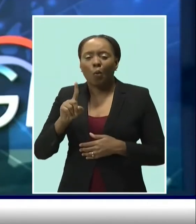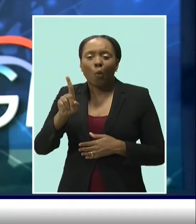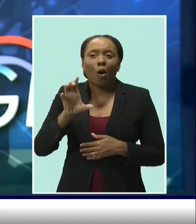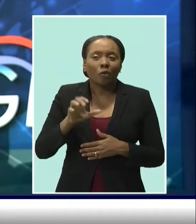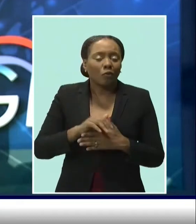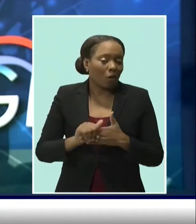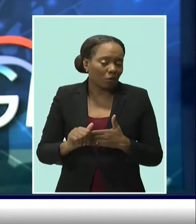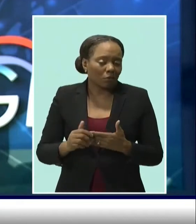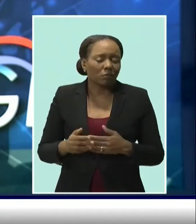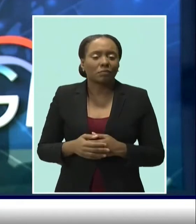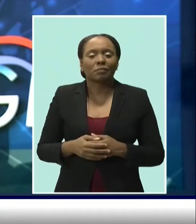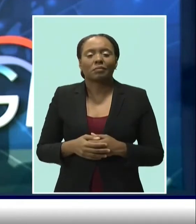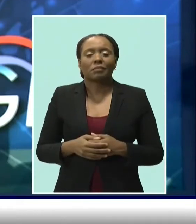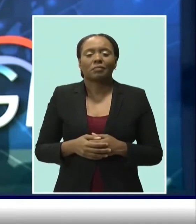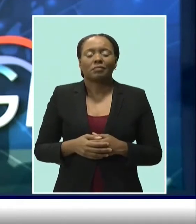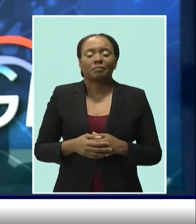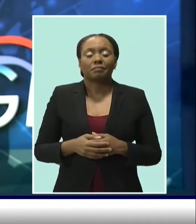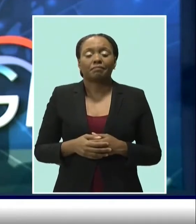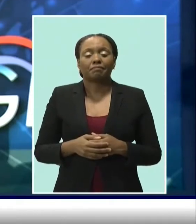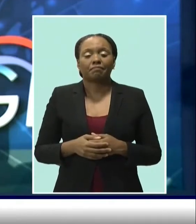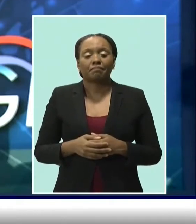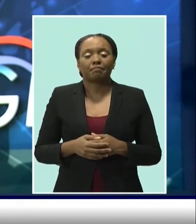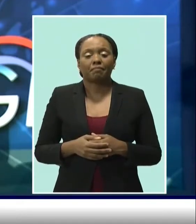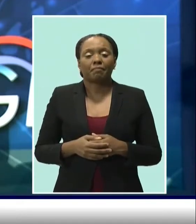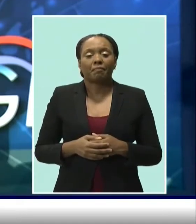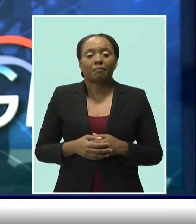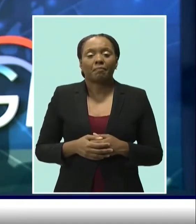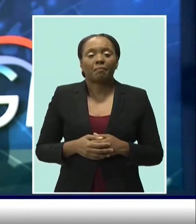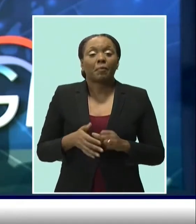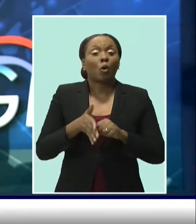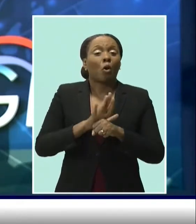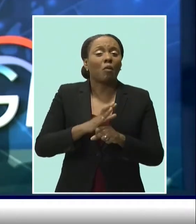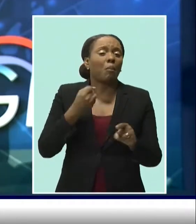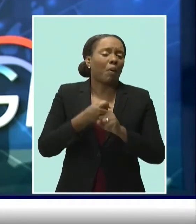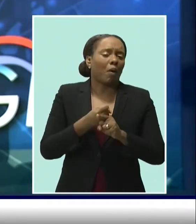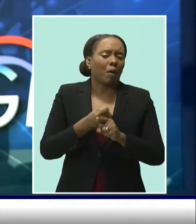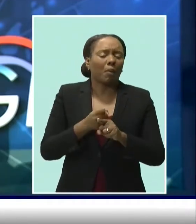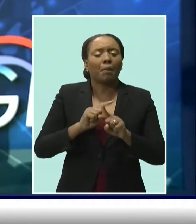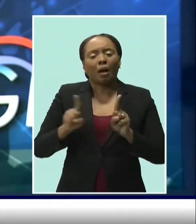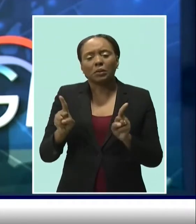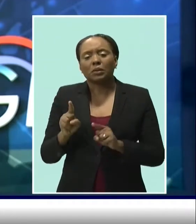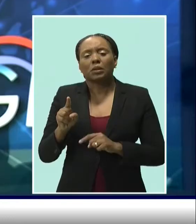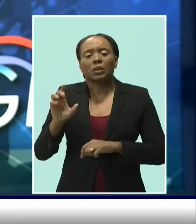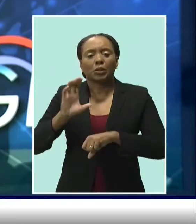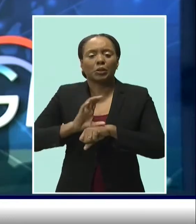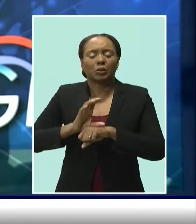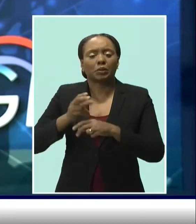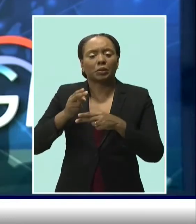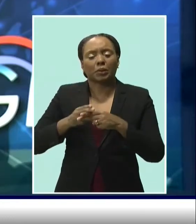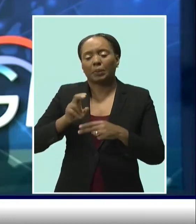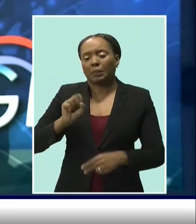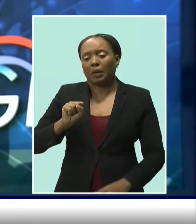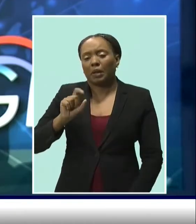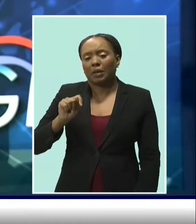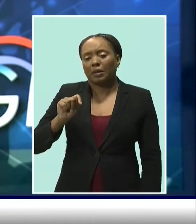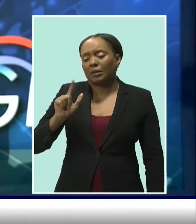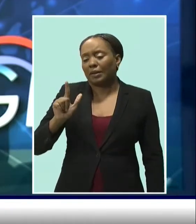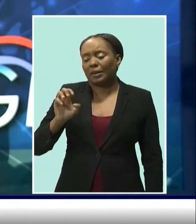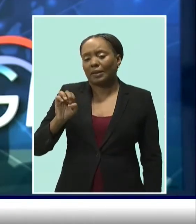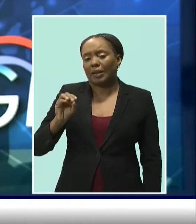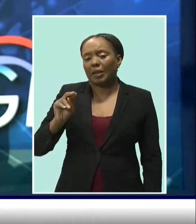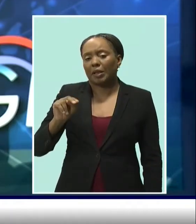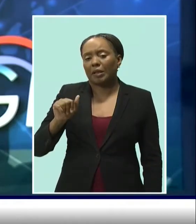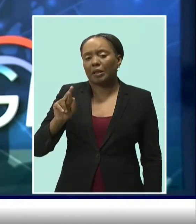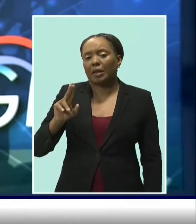Despite the dreadful impacts of the COVID-19 pandemic, the St. Leonard's Anglican Church continues its outreach work. Rector Reverend Dr.